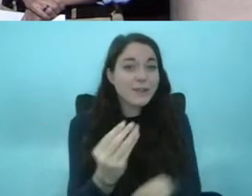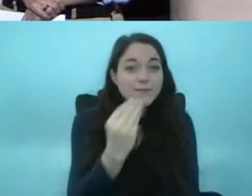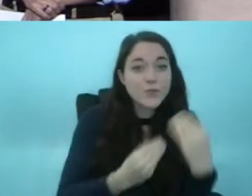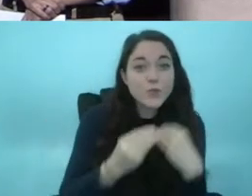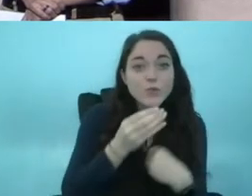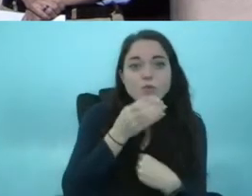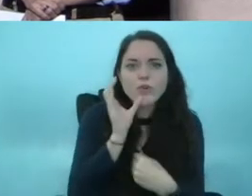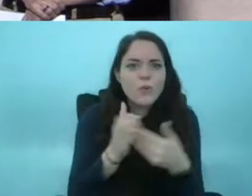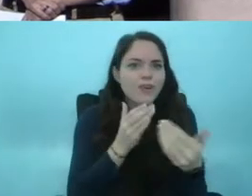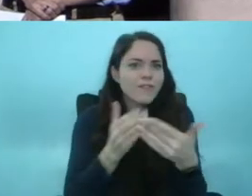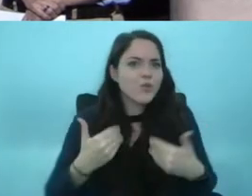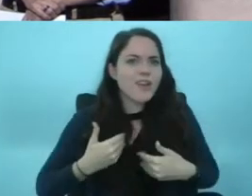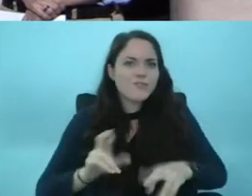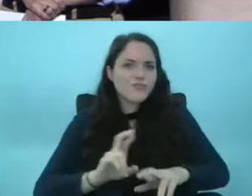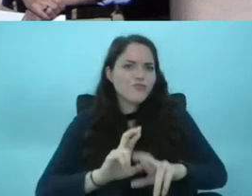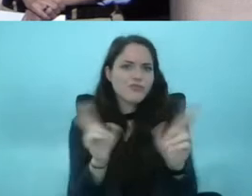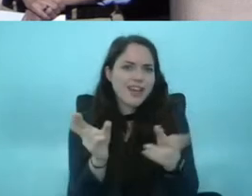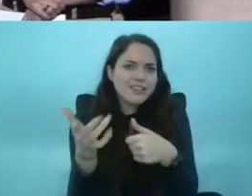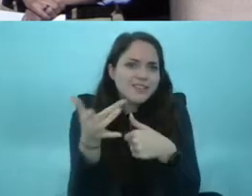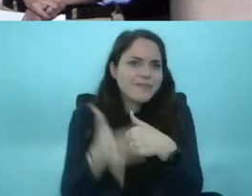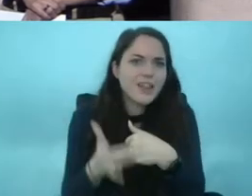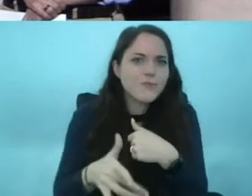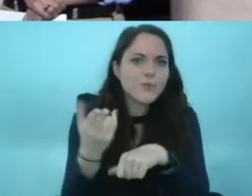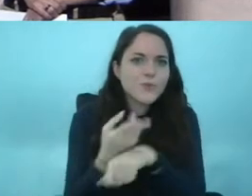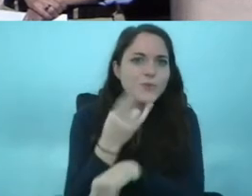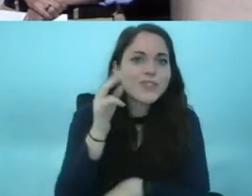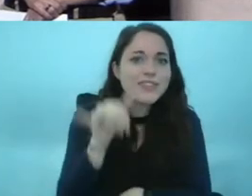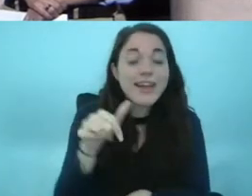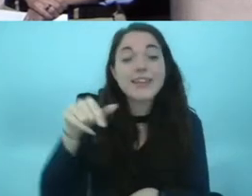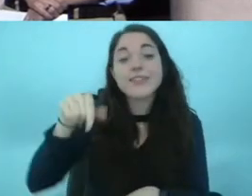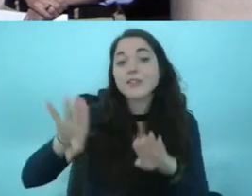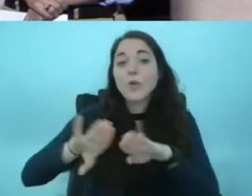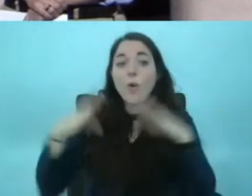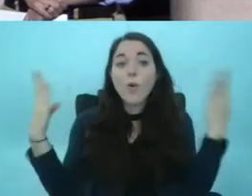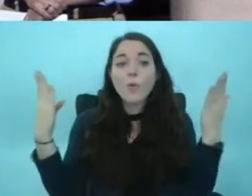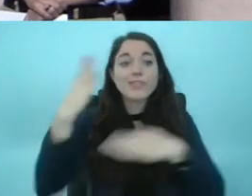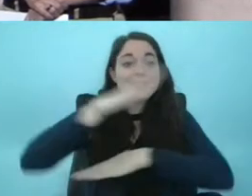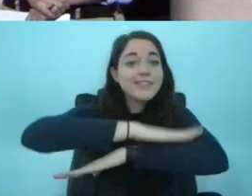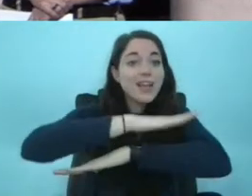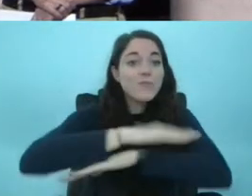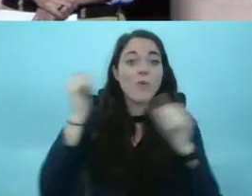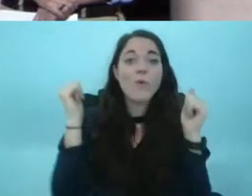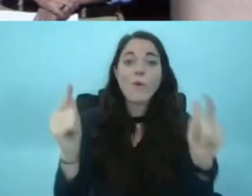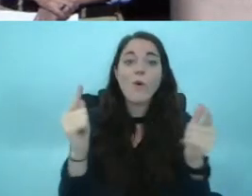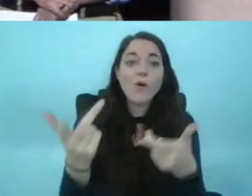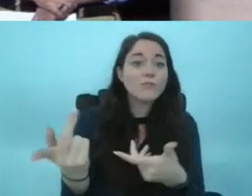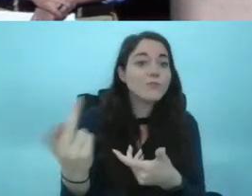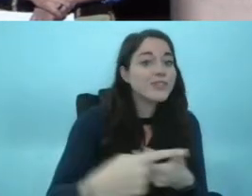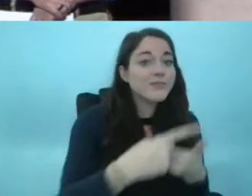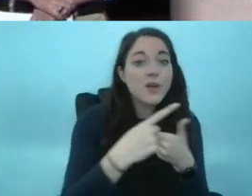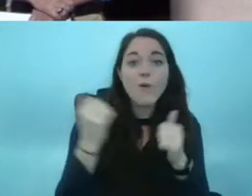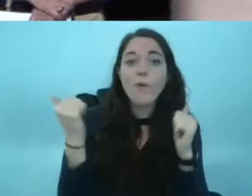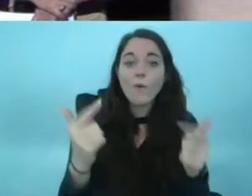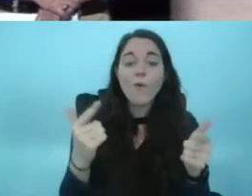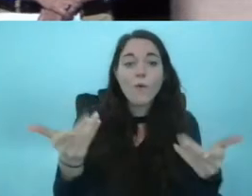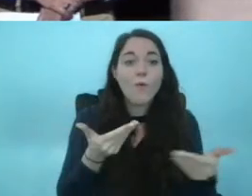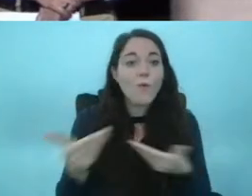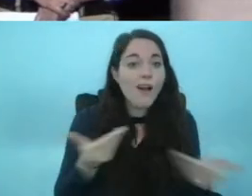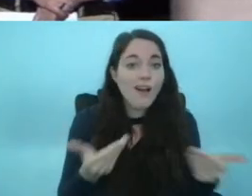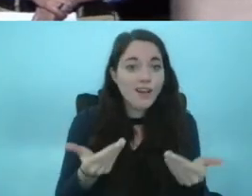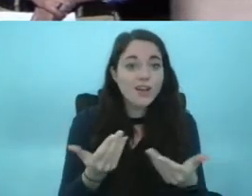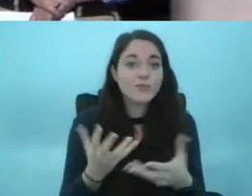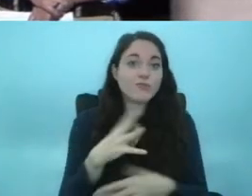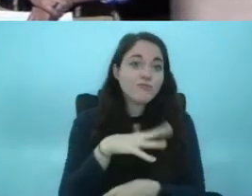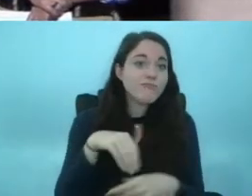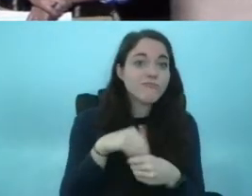home. And this open table is a table of participation. In order to build an